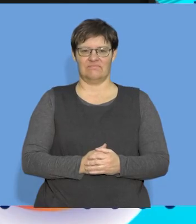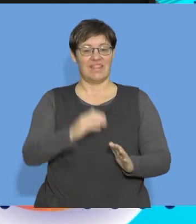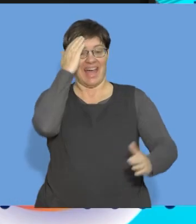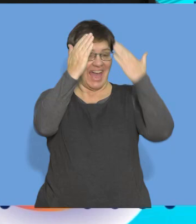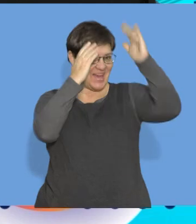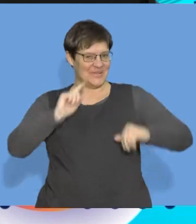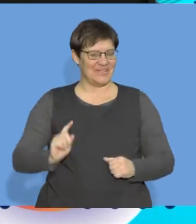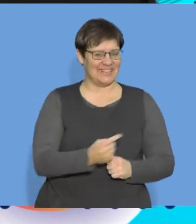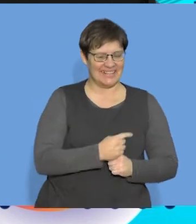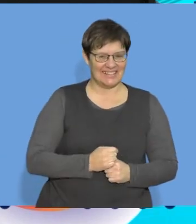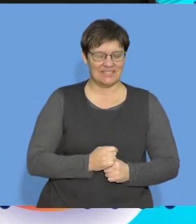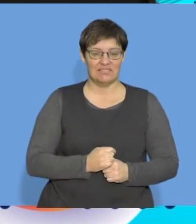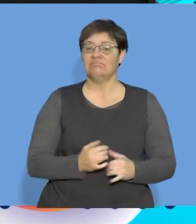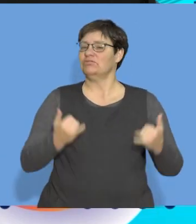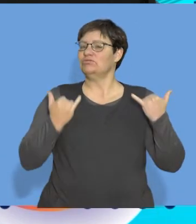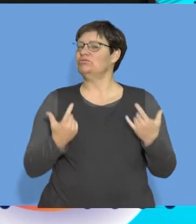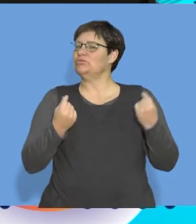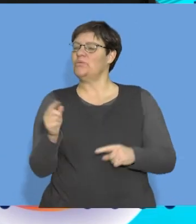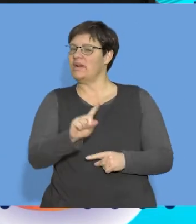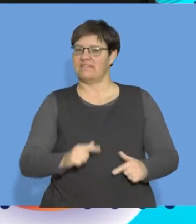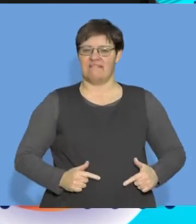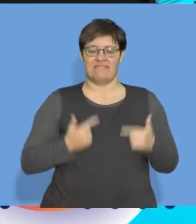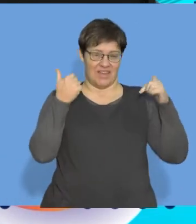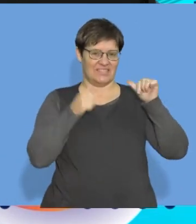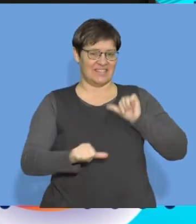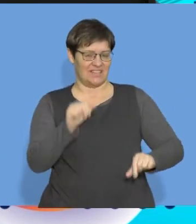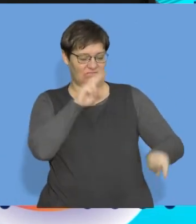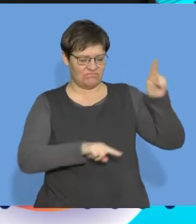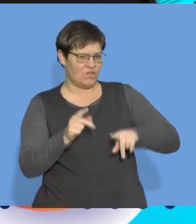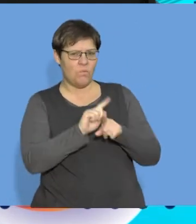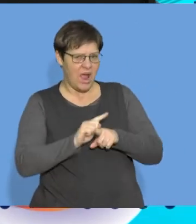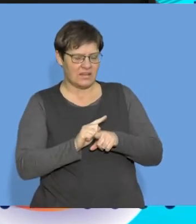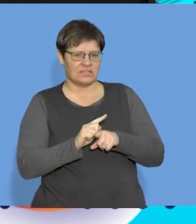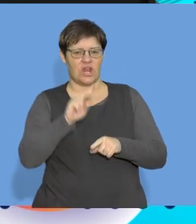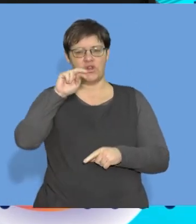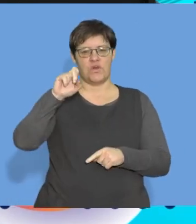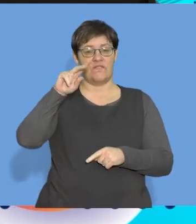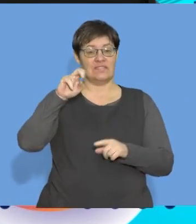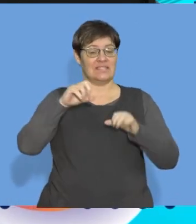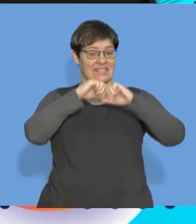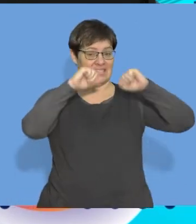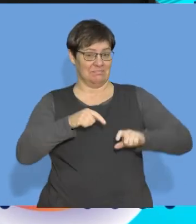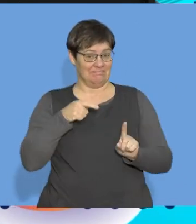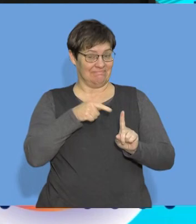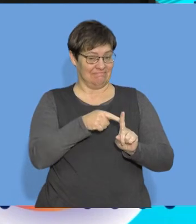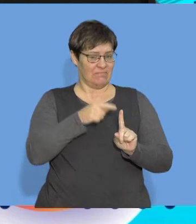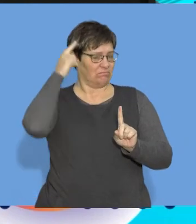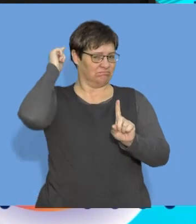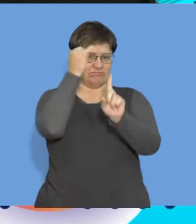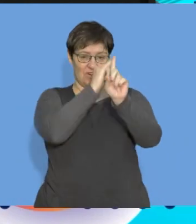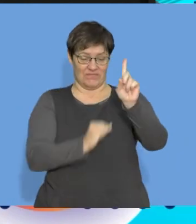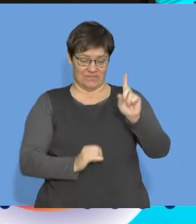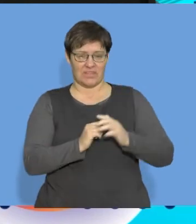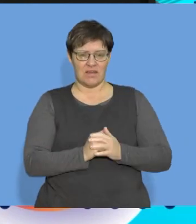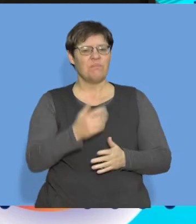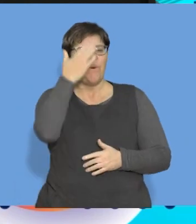Hi, we're doing life sciences revision on nervous system, and you're going to continue. I know